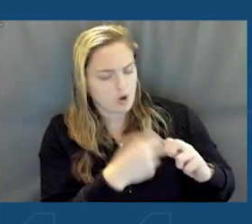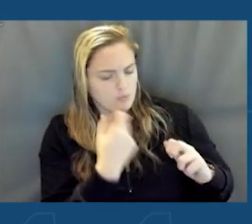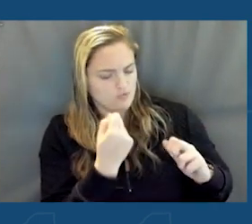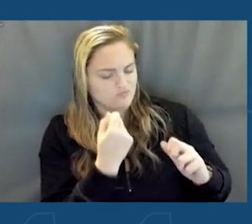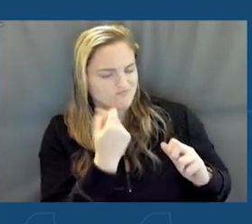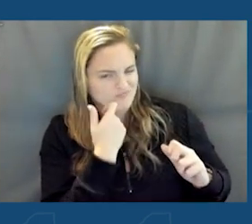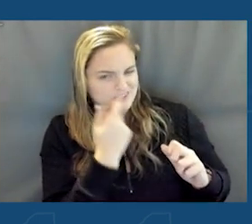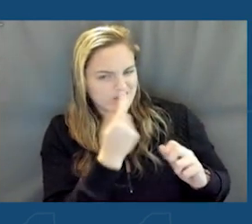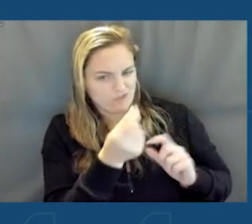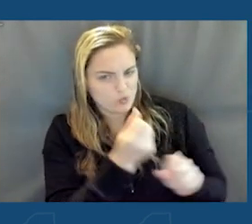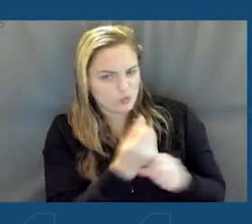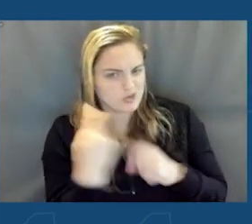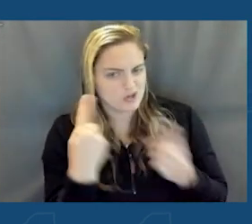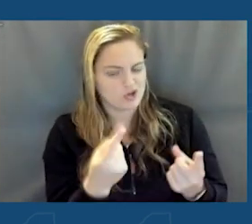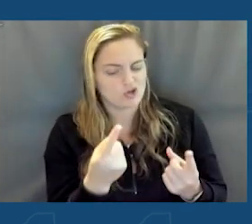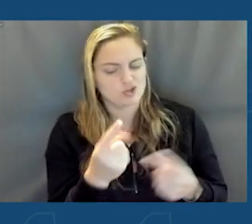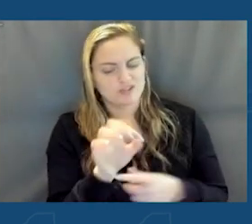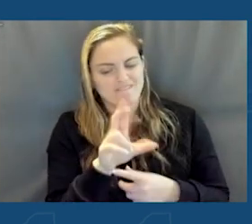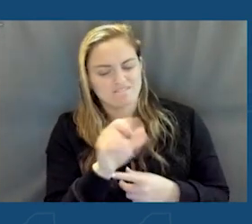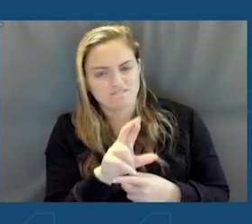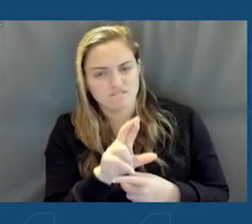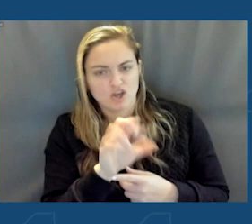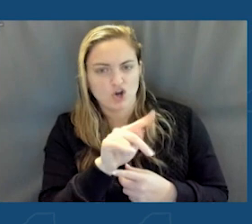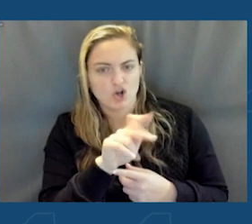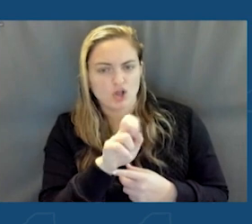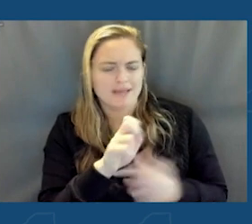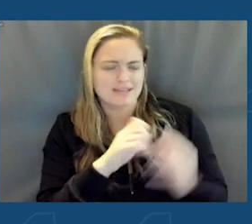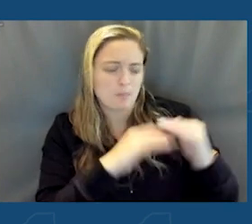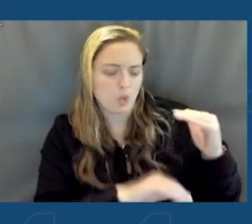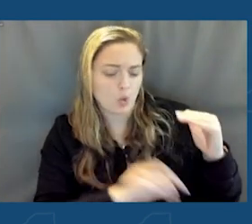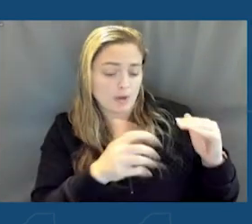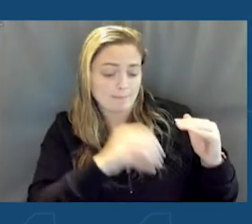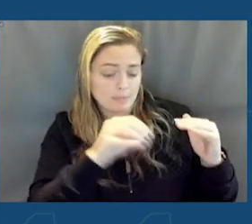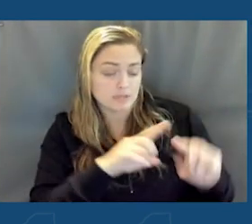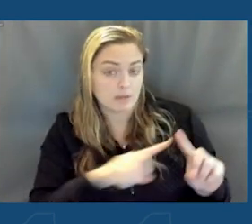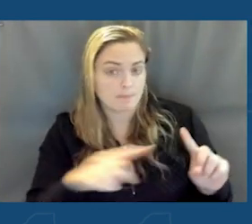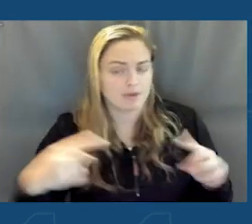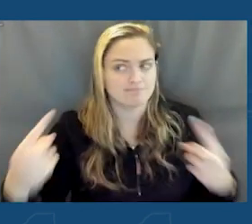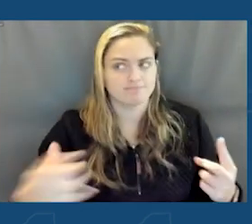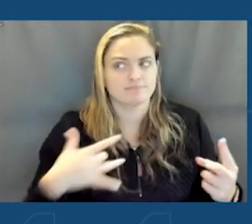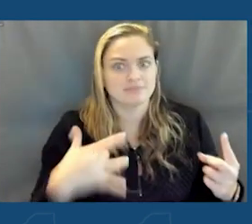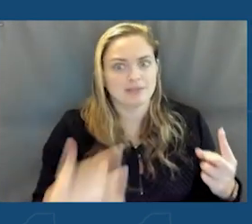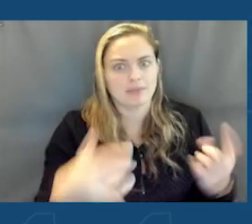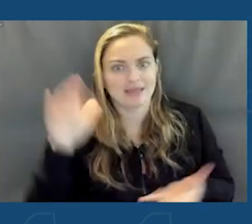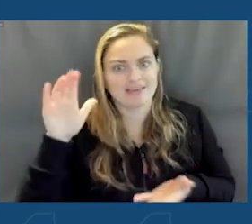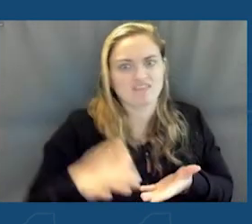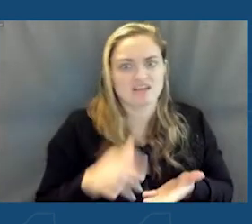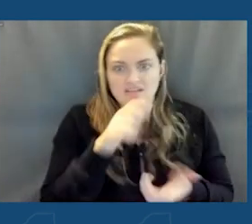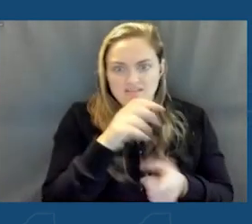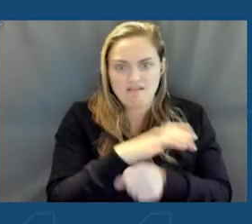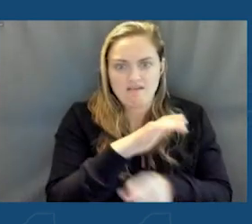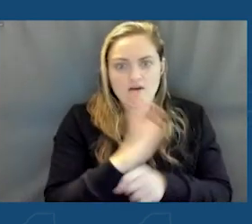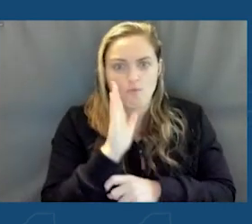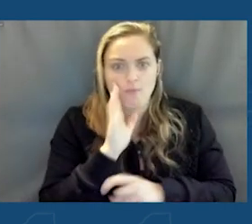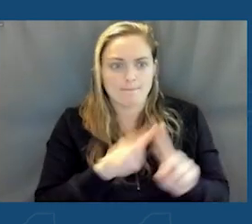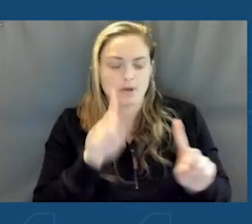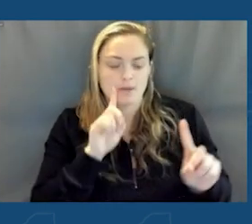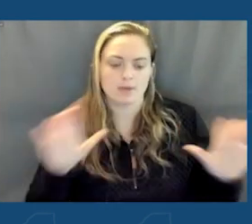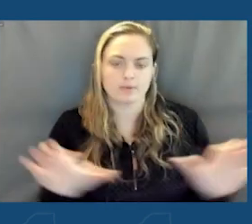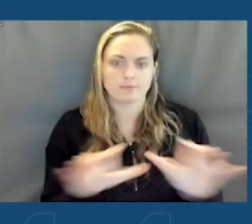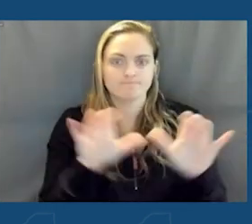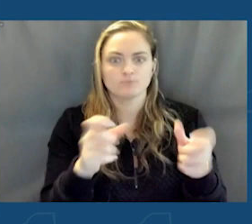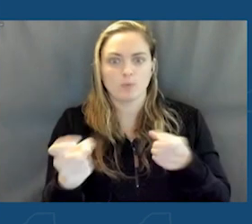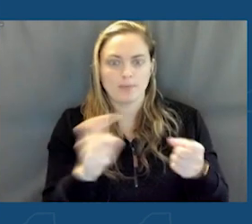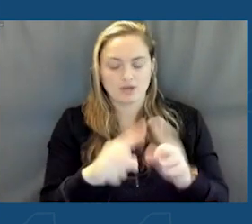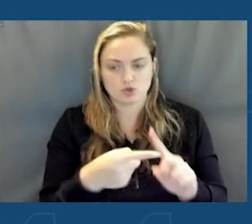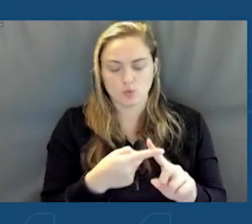The Finger Lakes in central New York, it's below 10%, but they have historically had fewer beds, and they've proactively been able to manage when the numbers